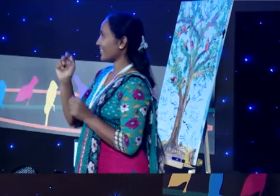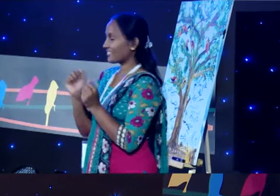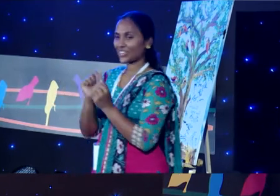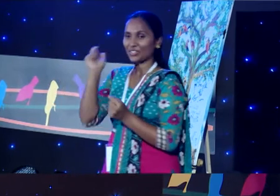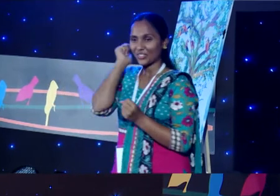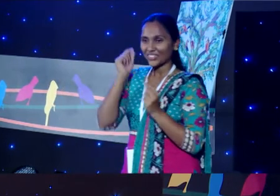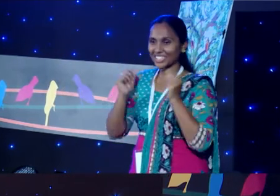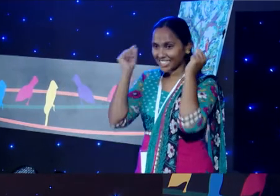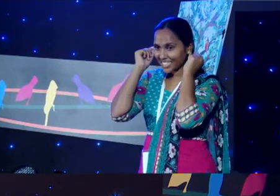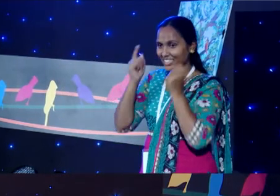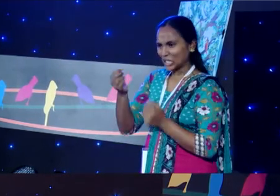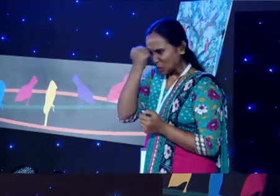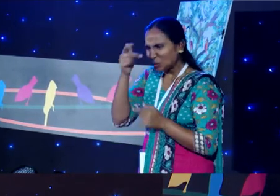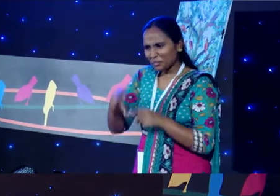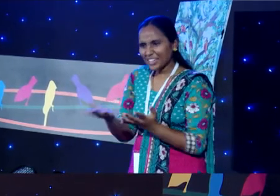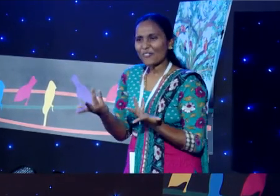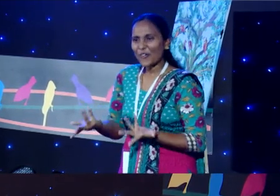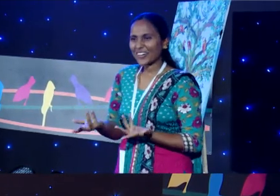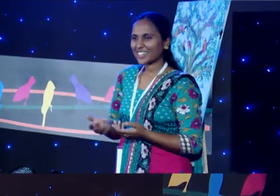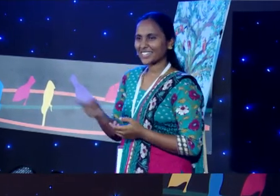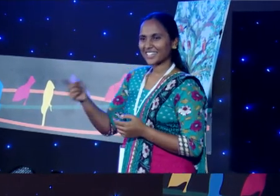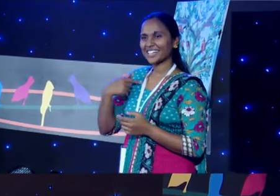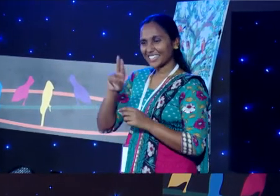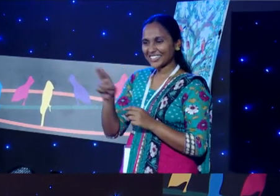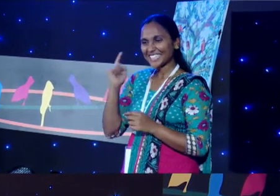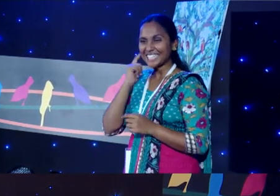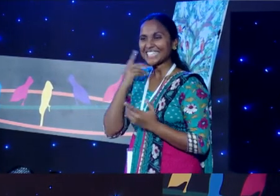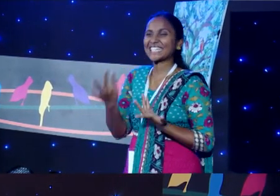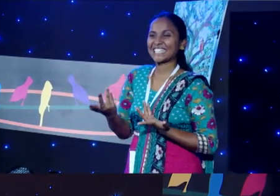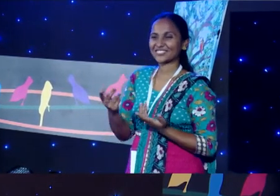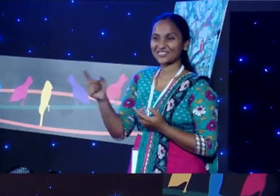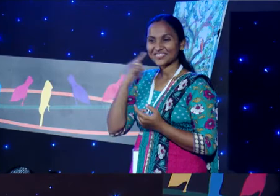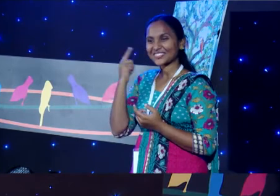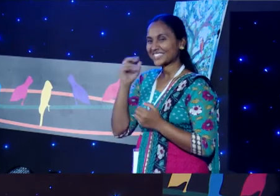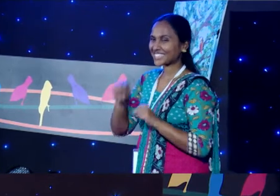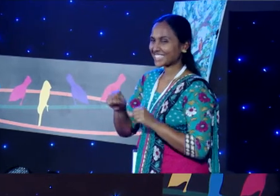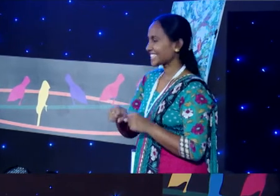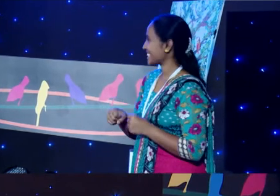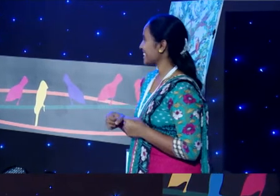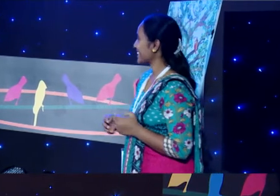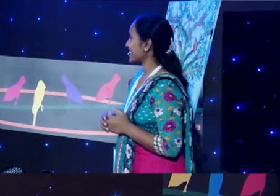earphones. He said, are you stupid or what? I'm using my sense of hearing to make a spatial